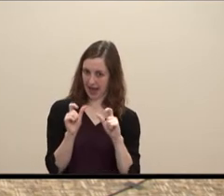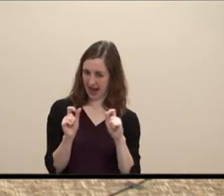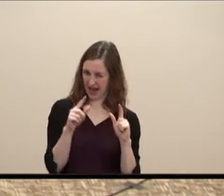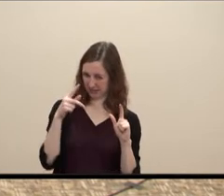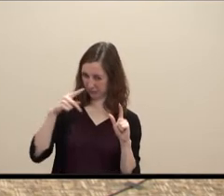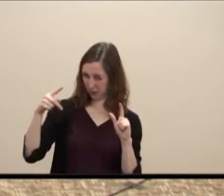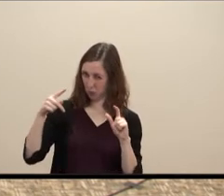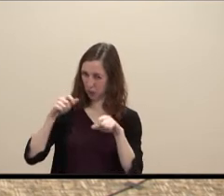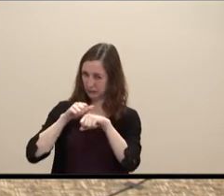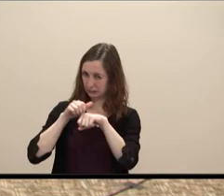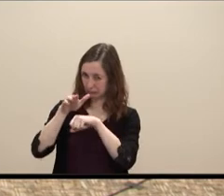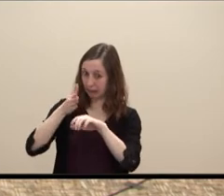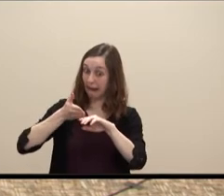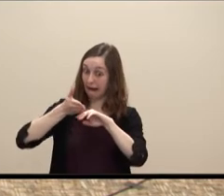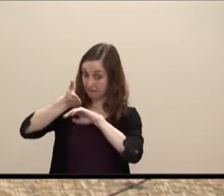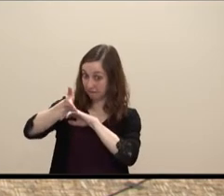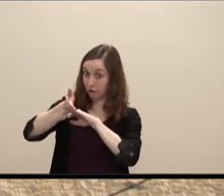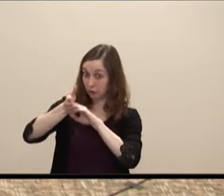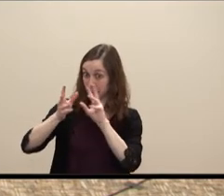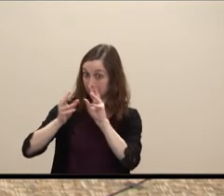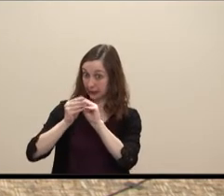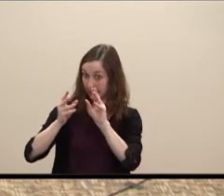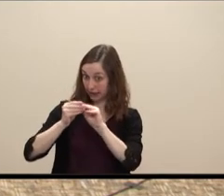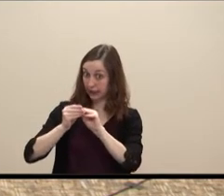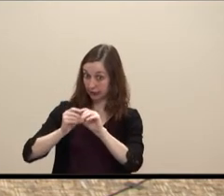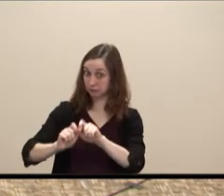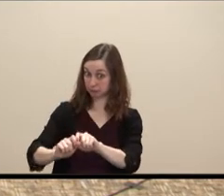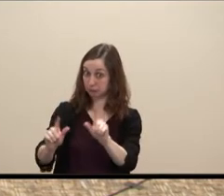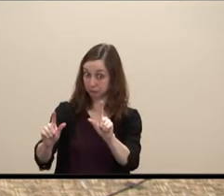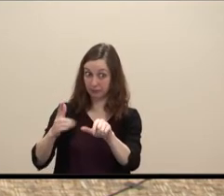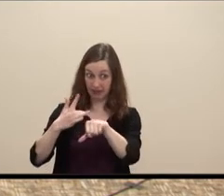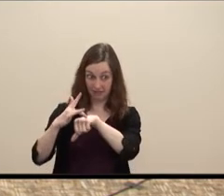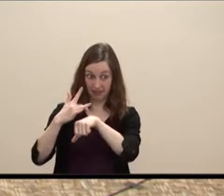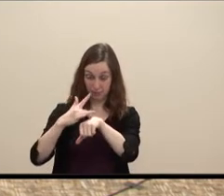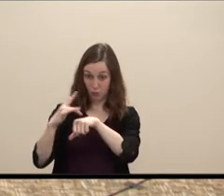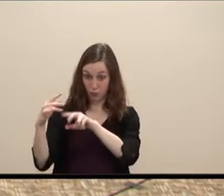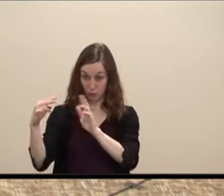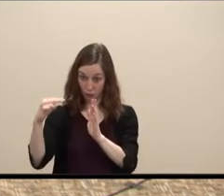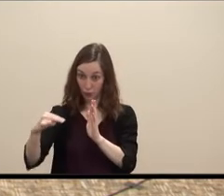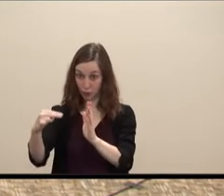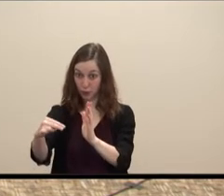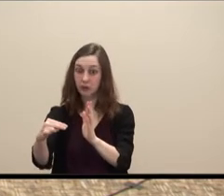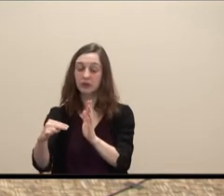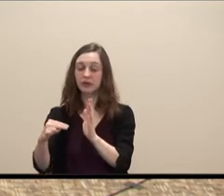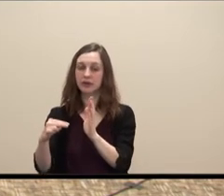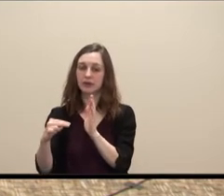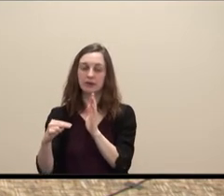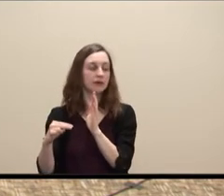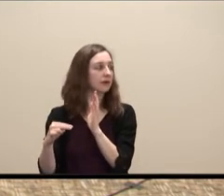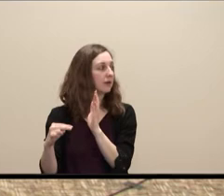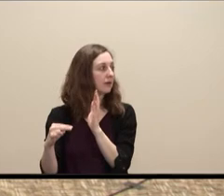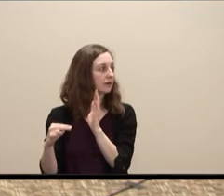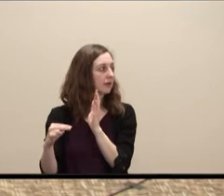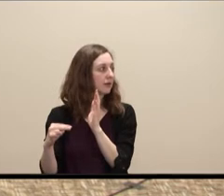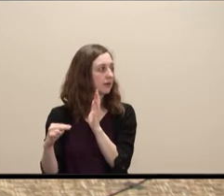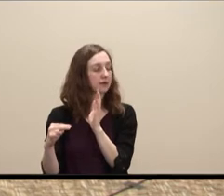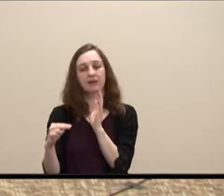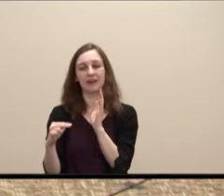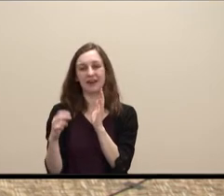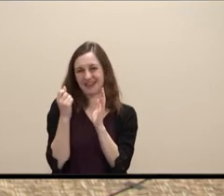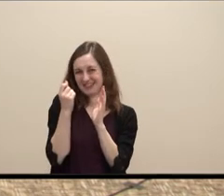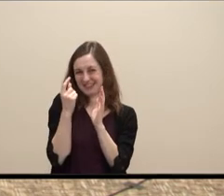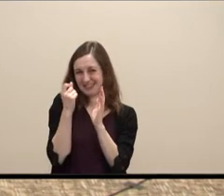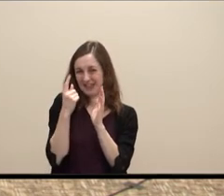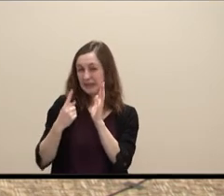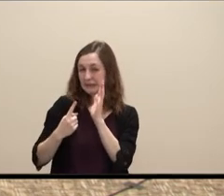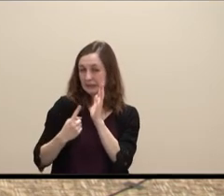architects until the day of. We've been working them up until that point, but they're finalizing those slides. And so I'm sending those out the